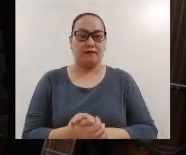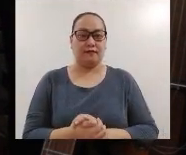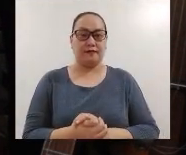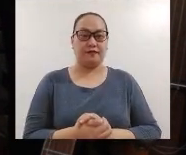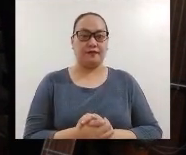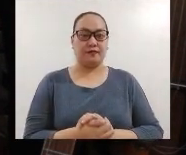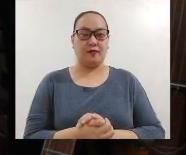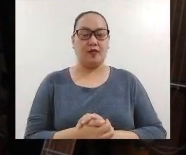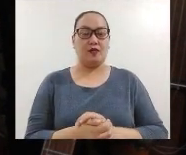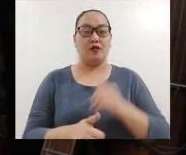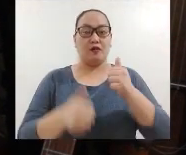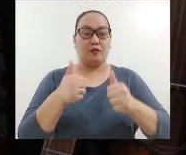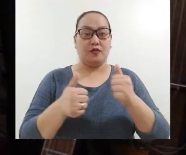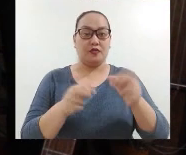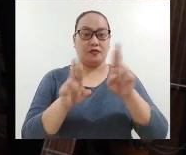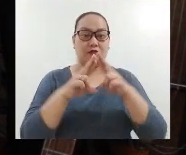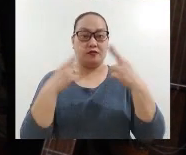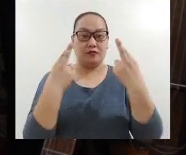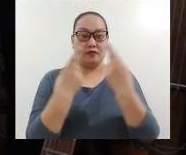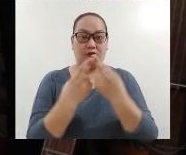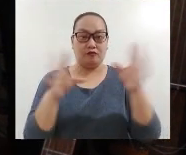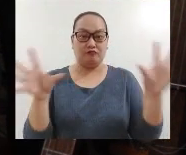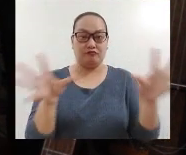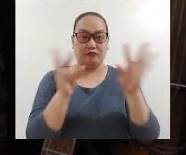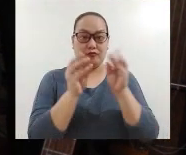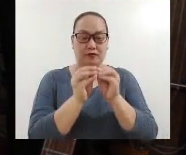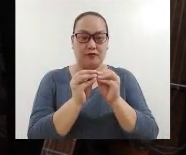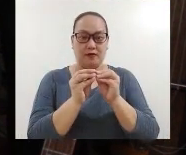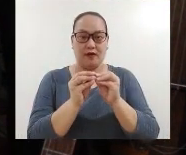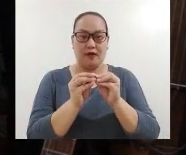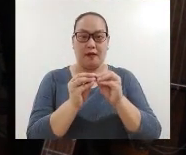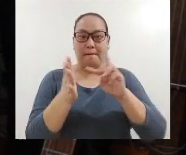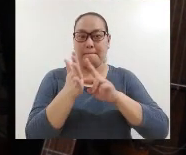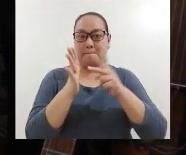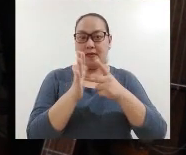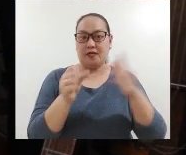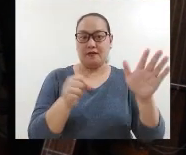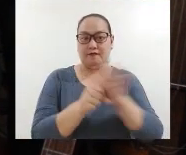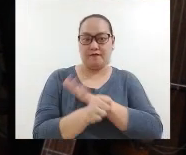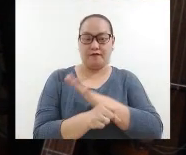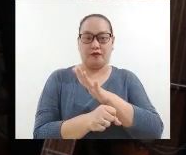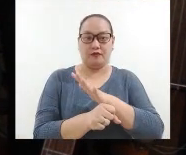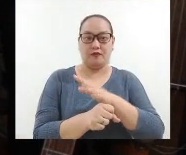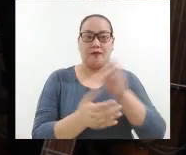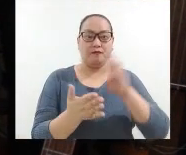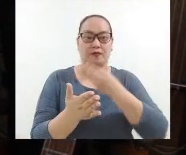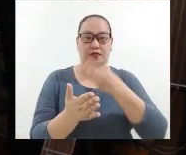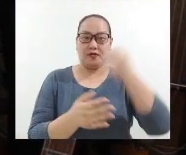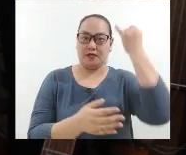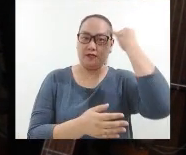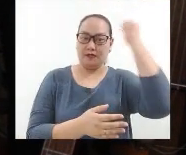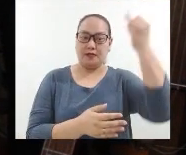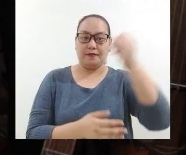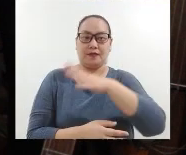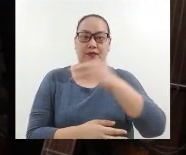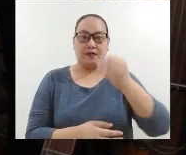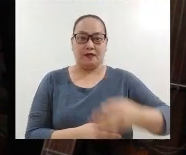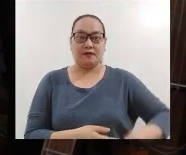which are related to come up with a meaningful musical idea. It is the rise and